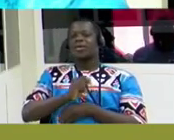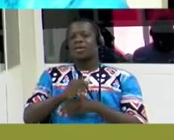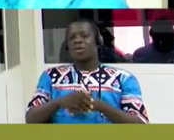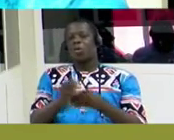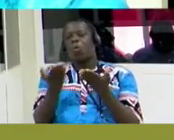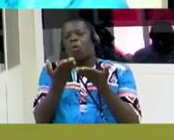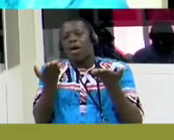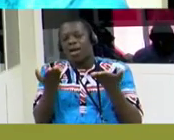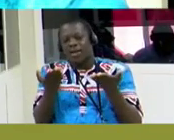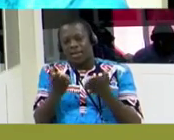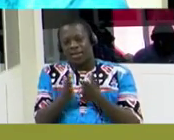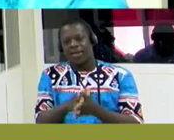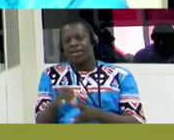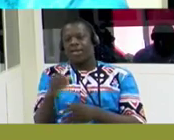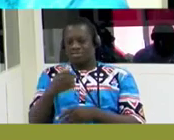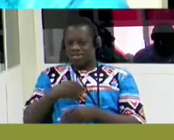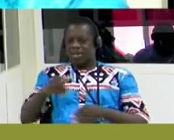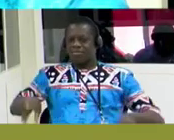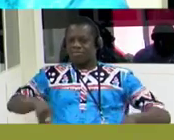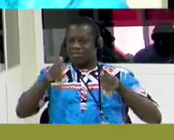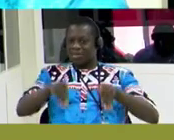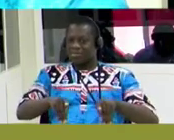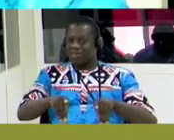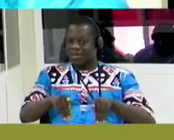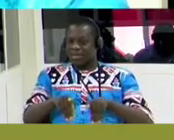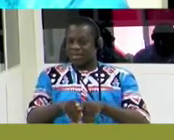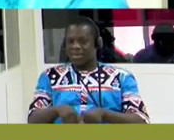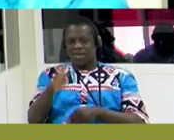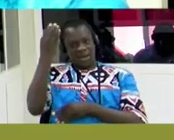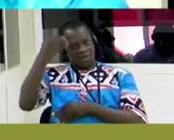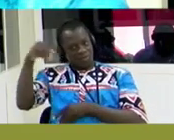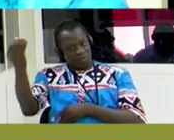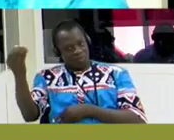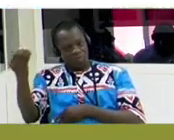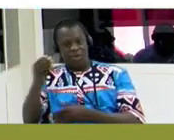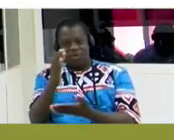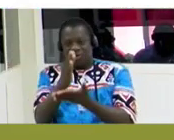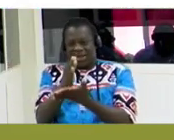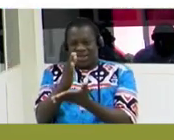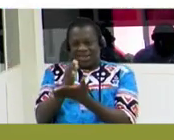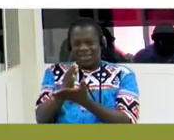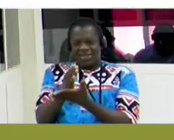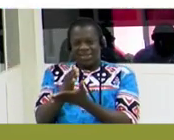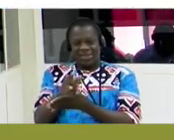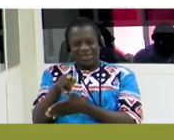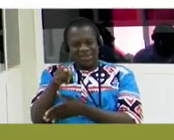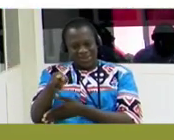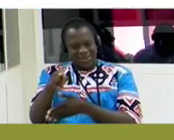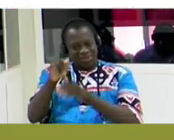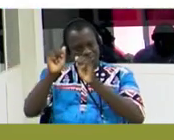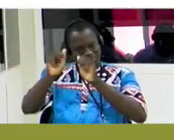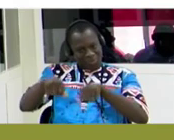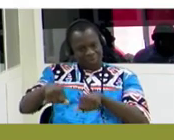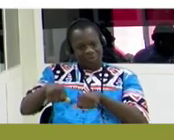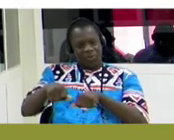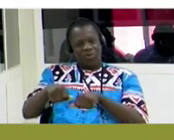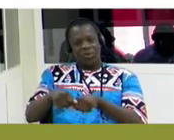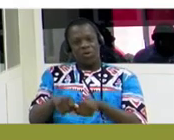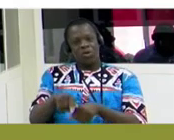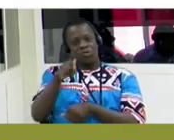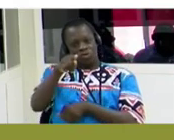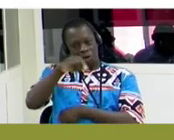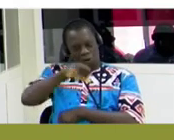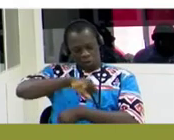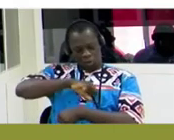Why? I participated? Regardless. Of the fact that there is a possibility that your